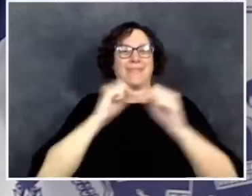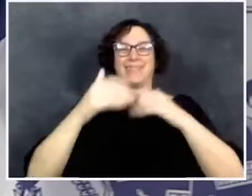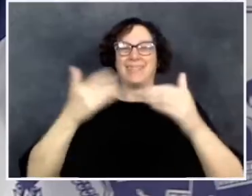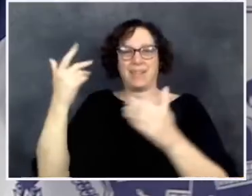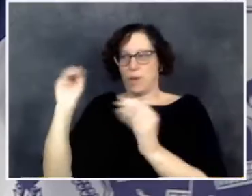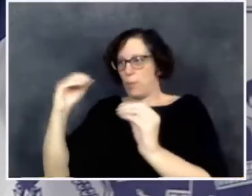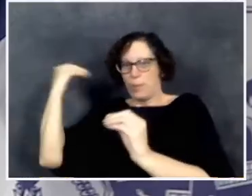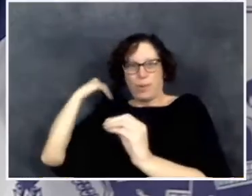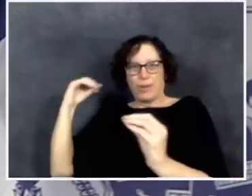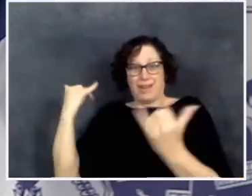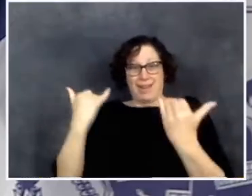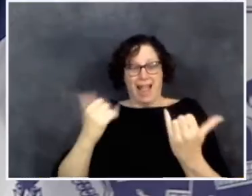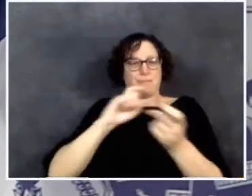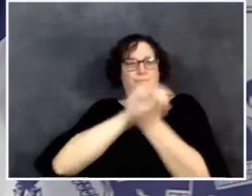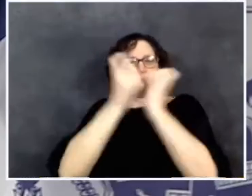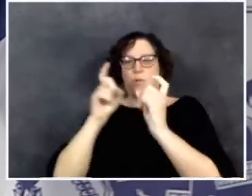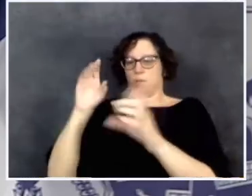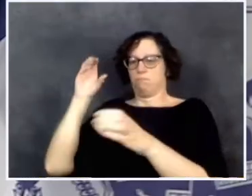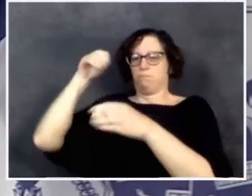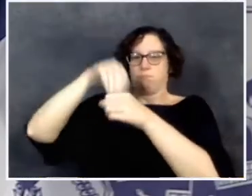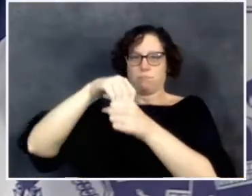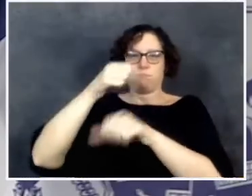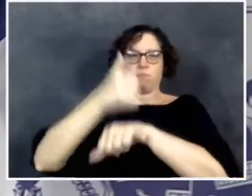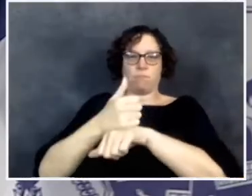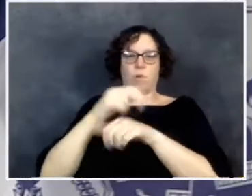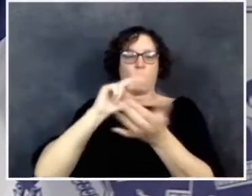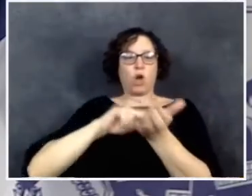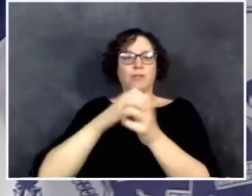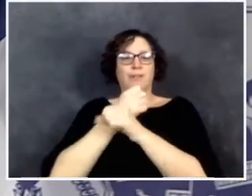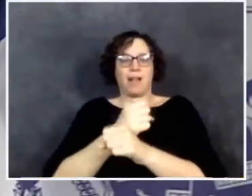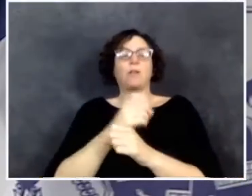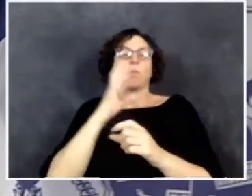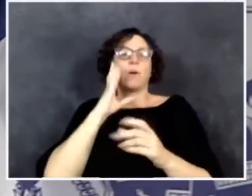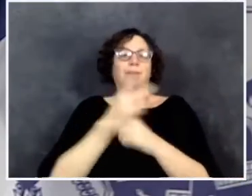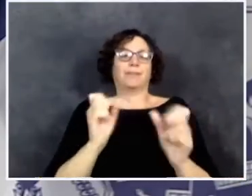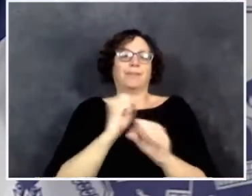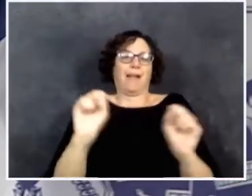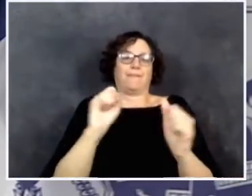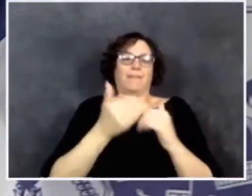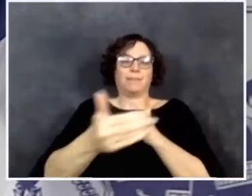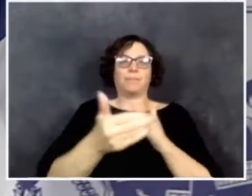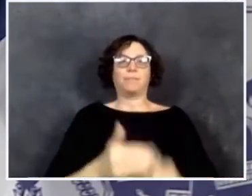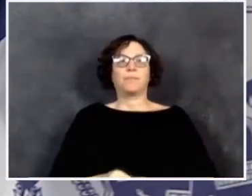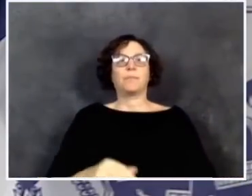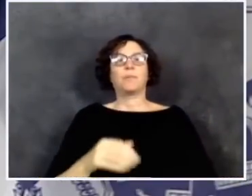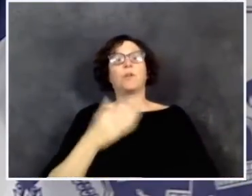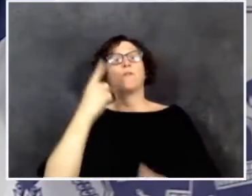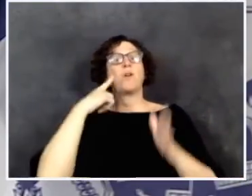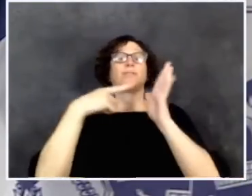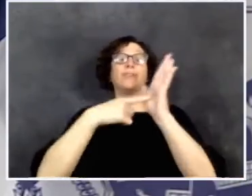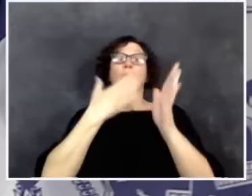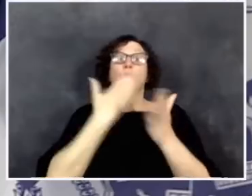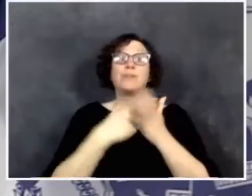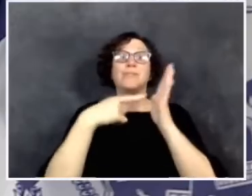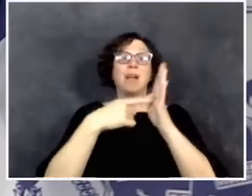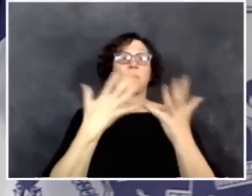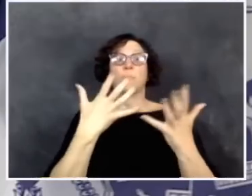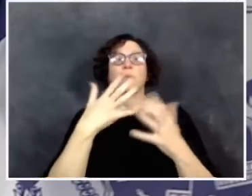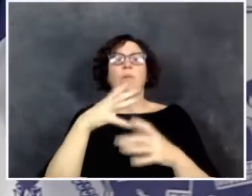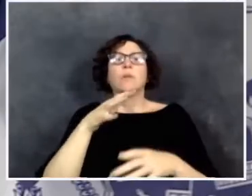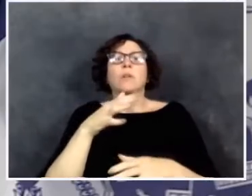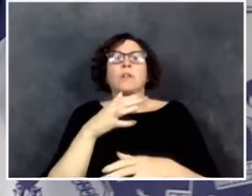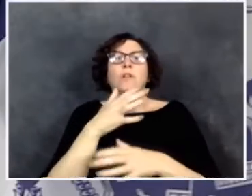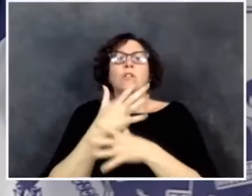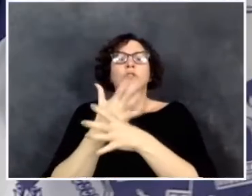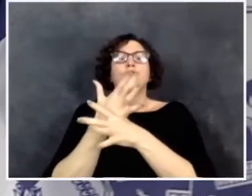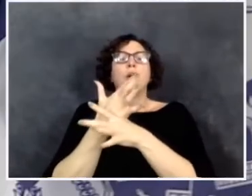better examples out there is Germany, which has used its national healthcare system in a very coordinated manner to help beat the disease back and limit the